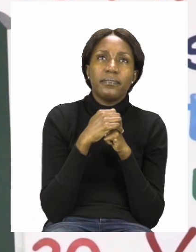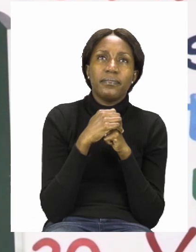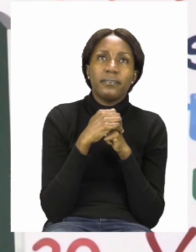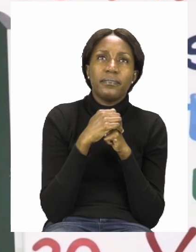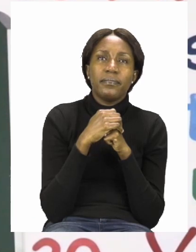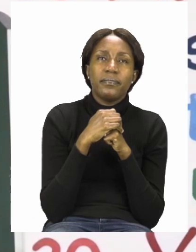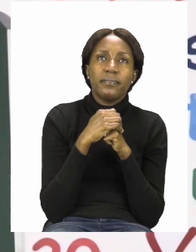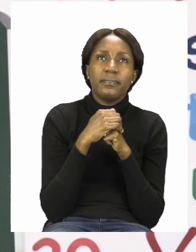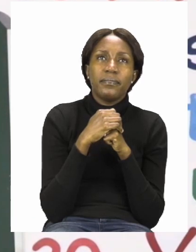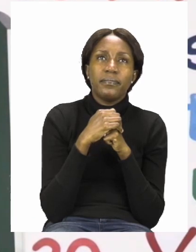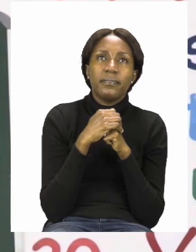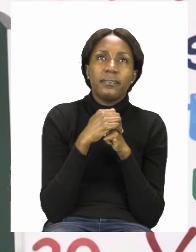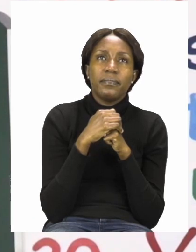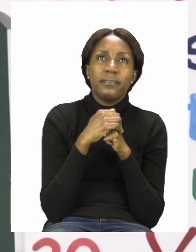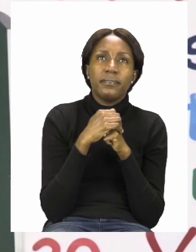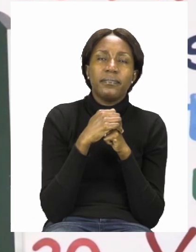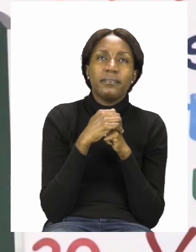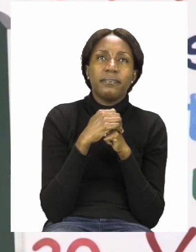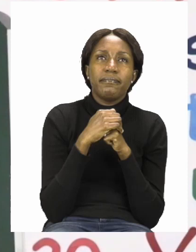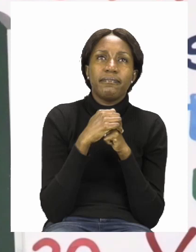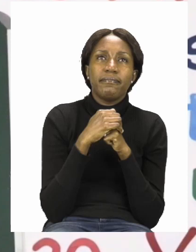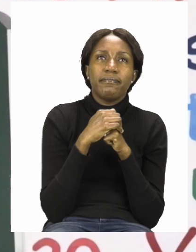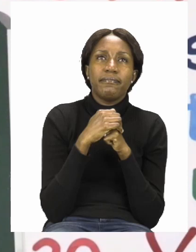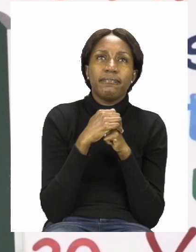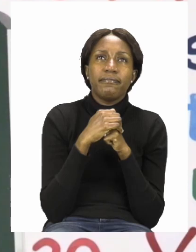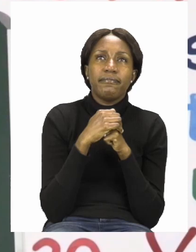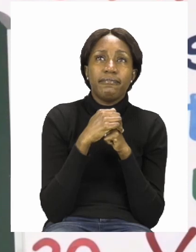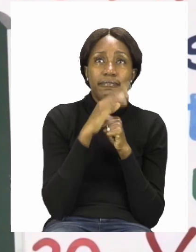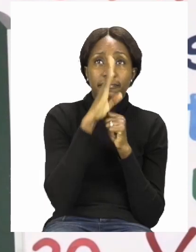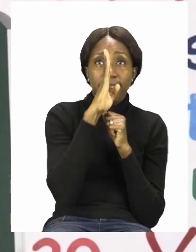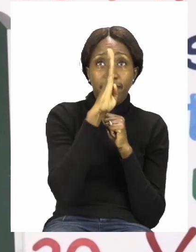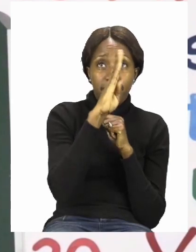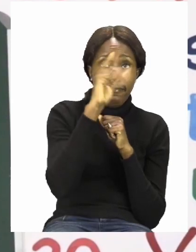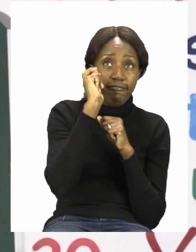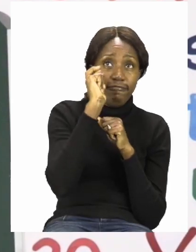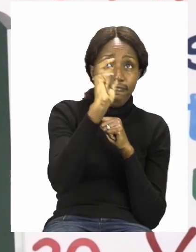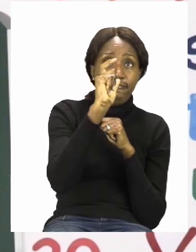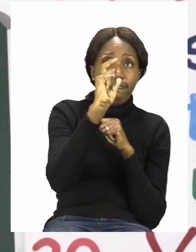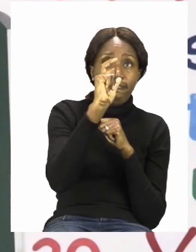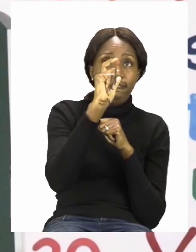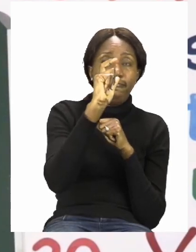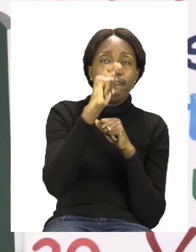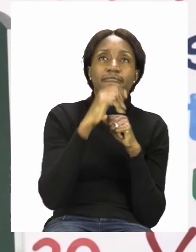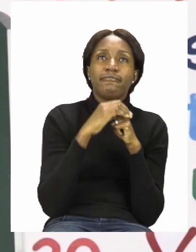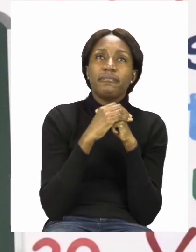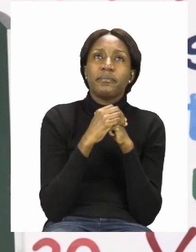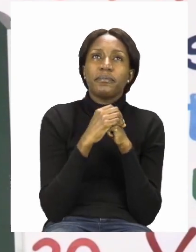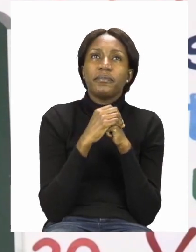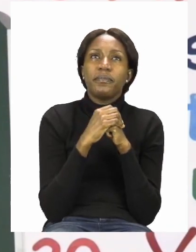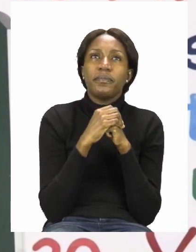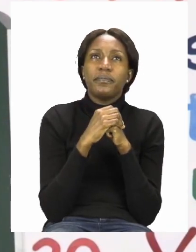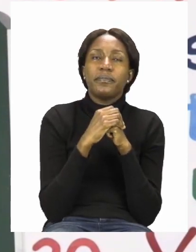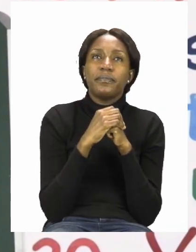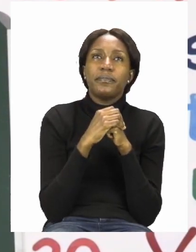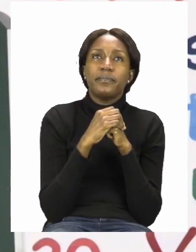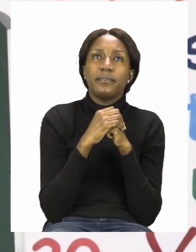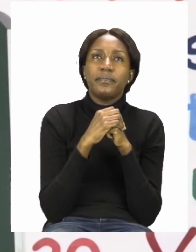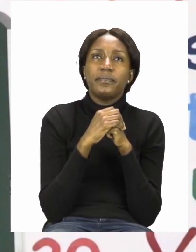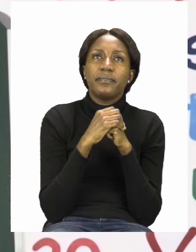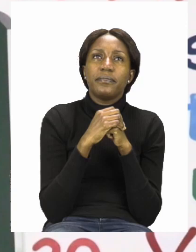Good. And then round. Stop at the dotted line